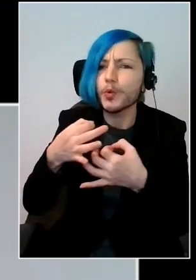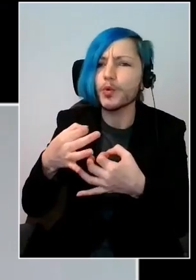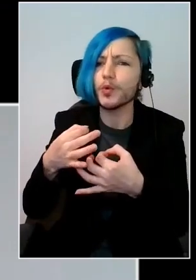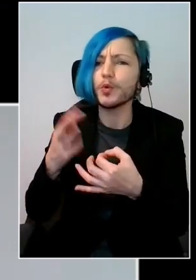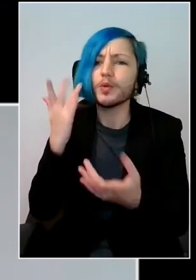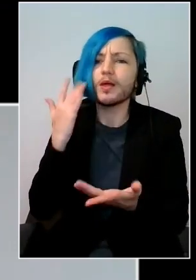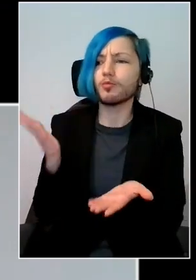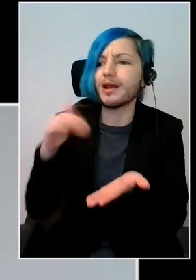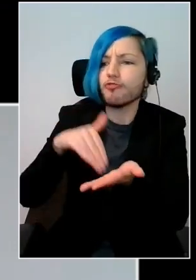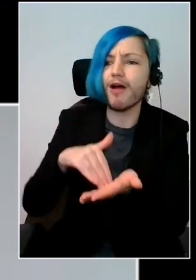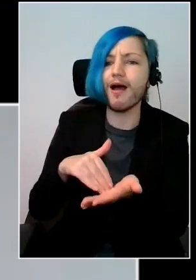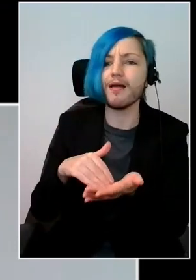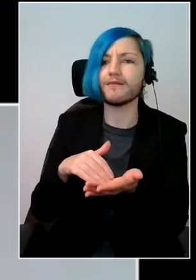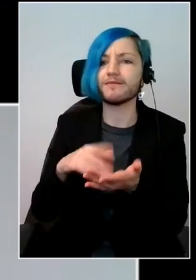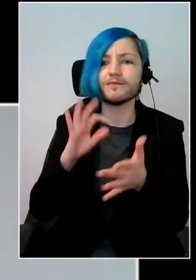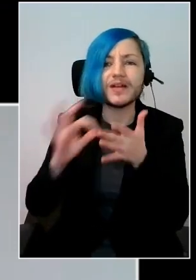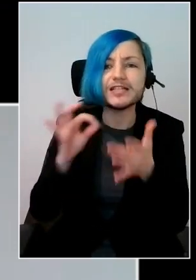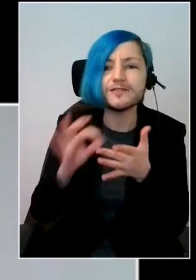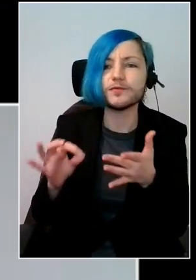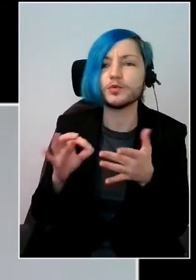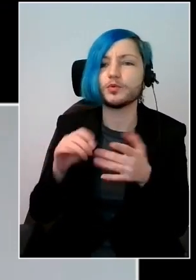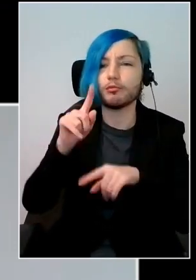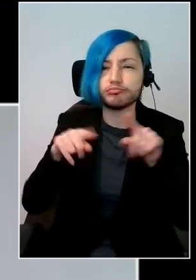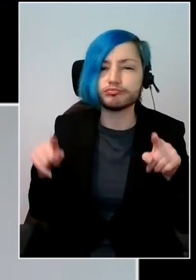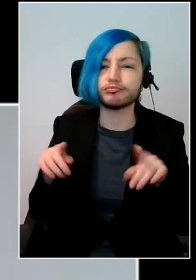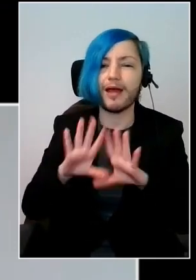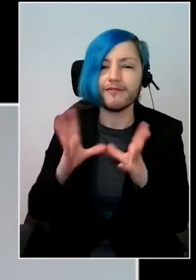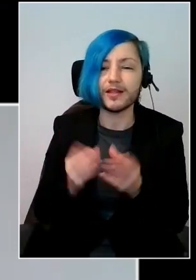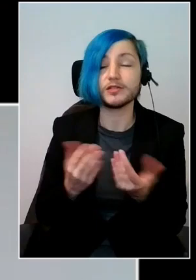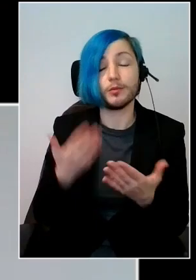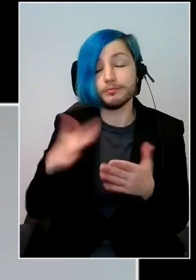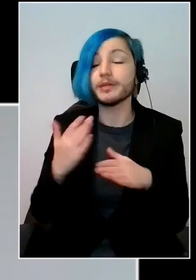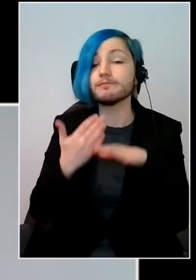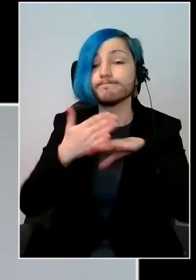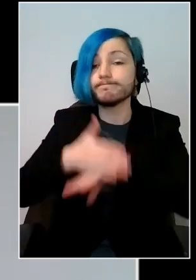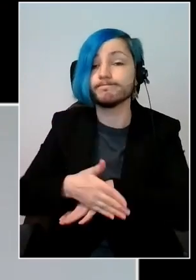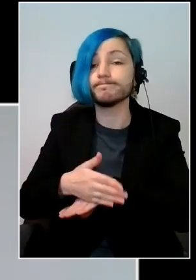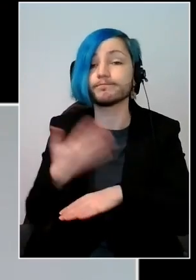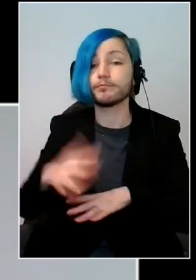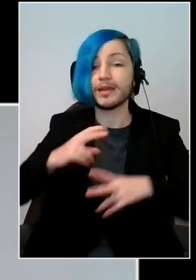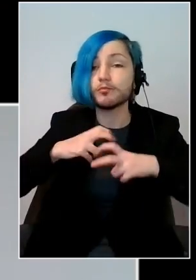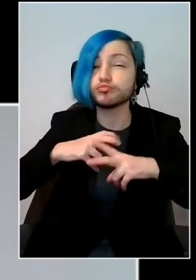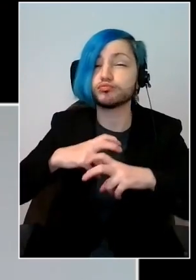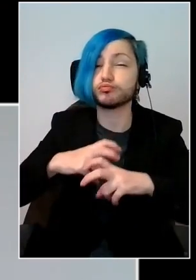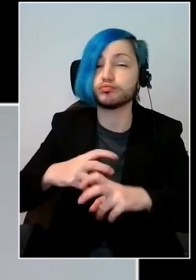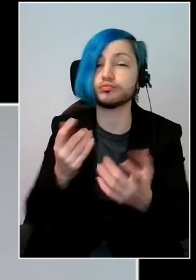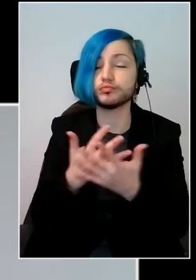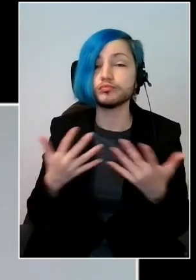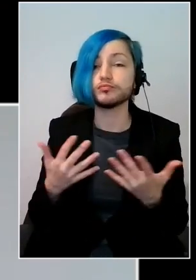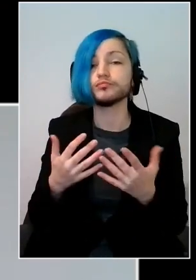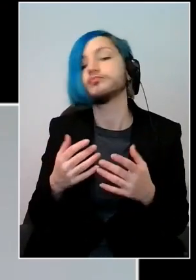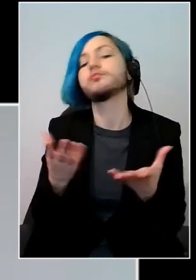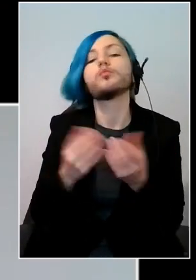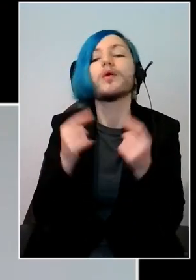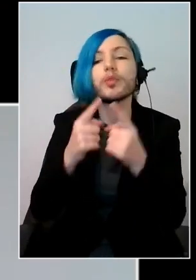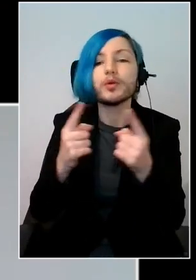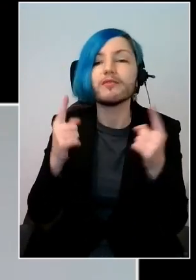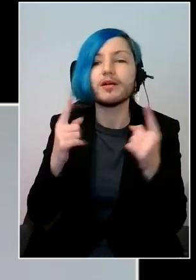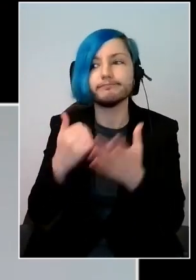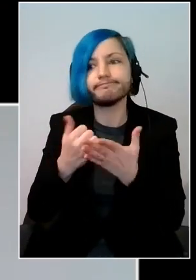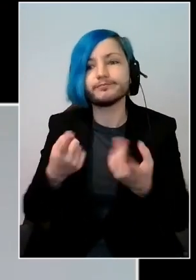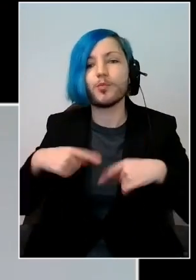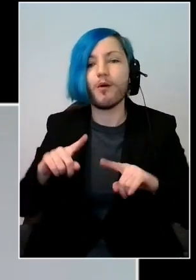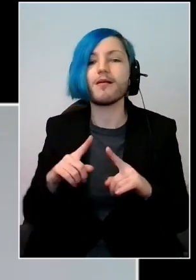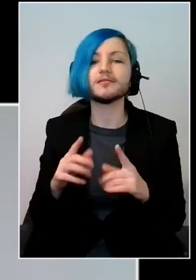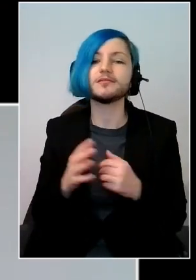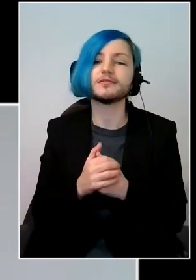our interviews, that it's all done. So we've done a lot of hard work and we've done a lot of research with a lot of the universities to help us do that. So this is